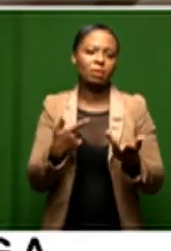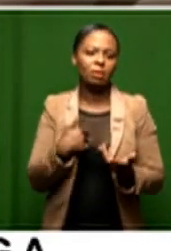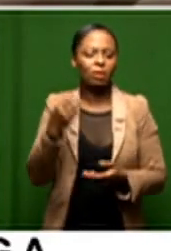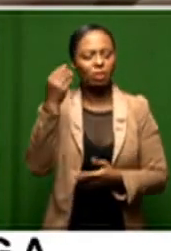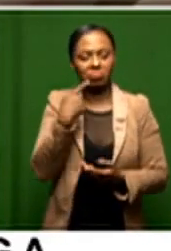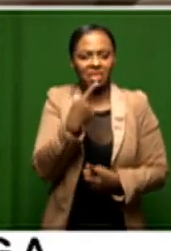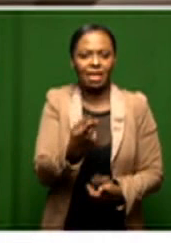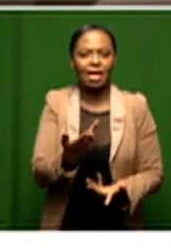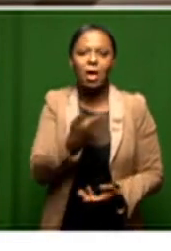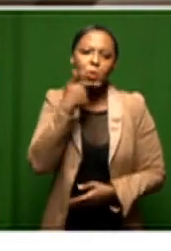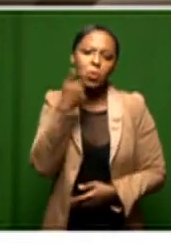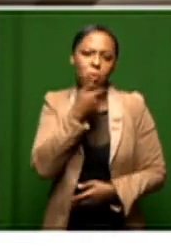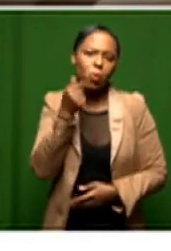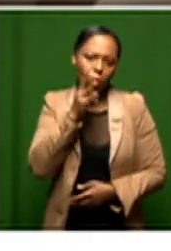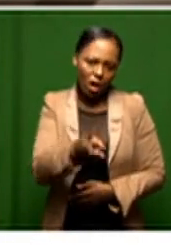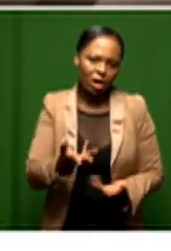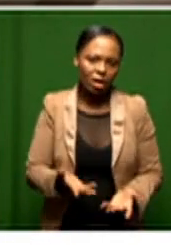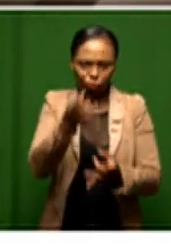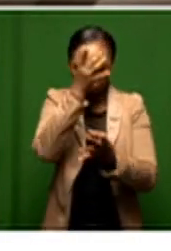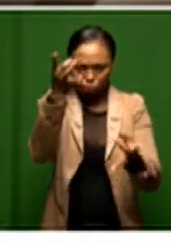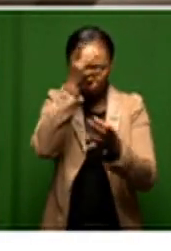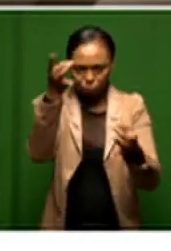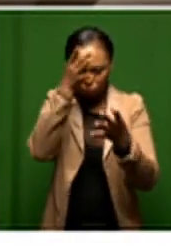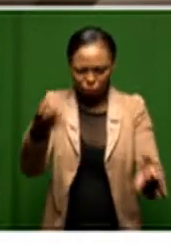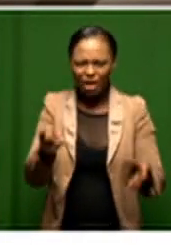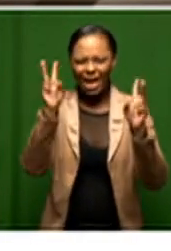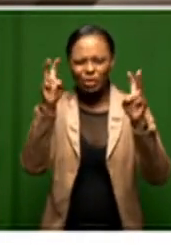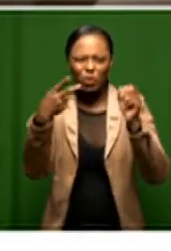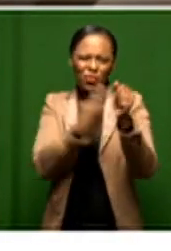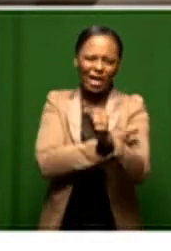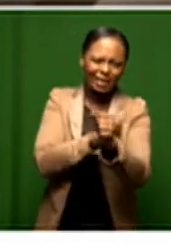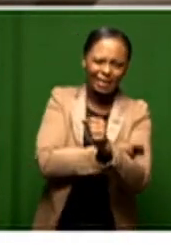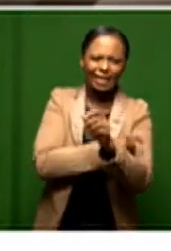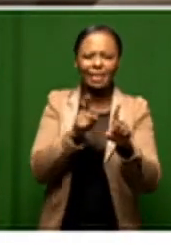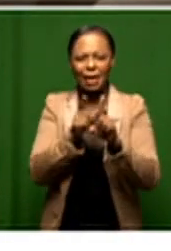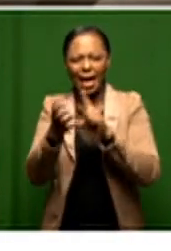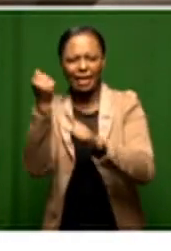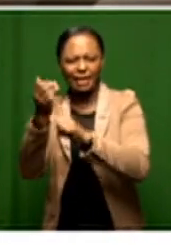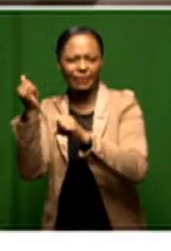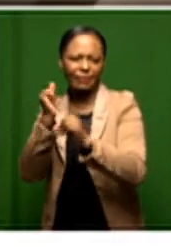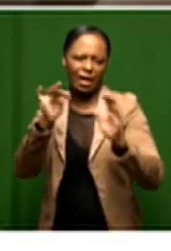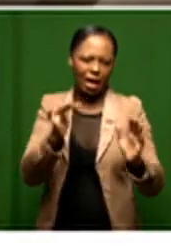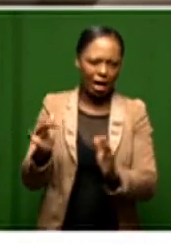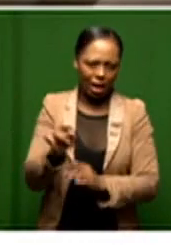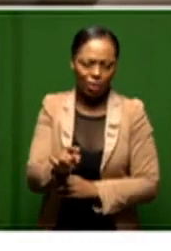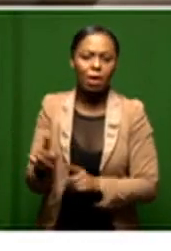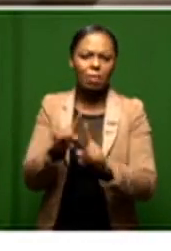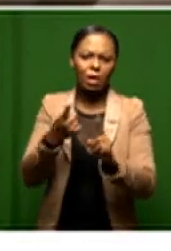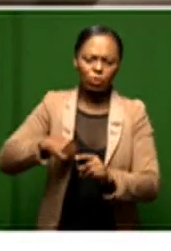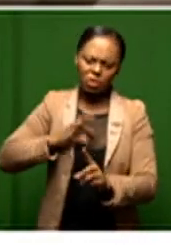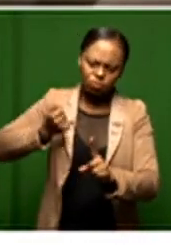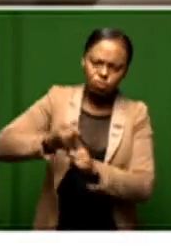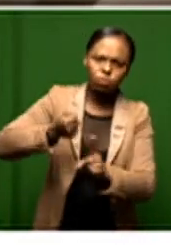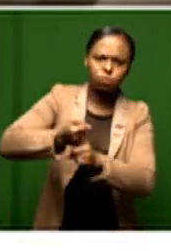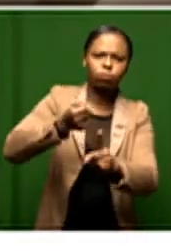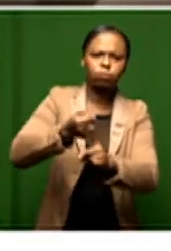I'm aware of the furious work that's going on in the background to try and achieve this. We're doing all we can on